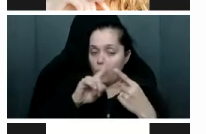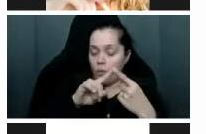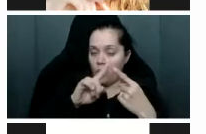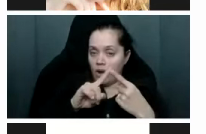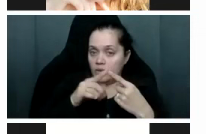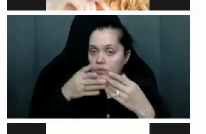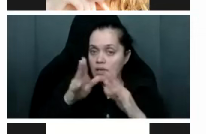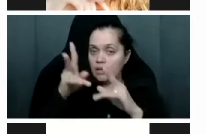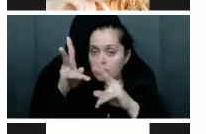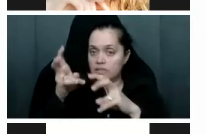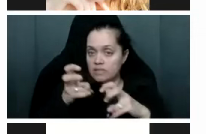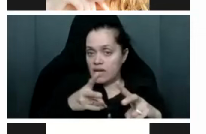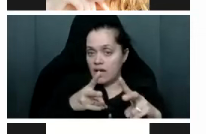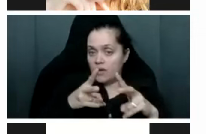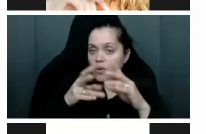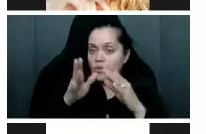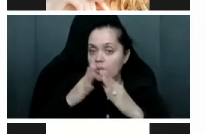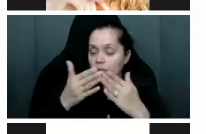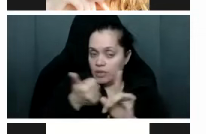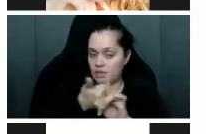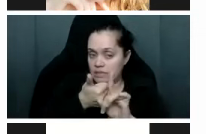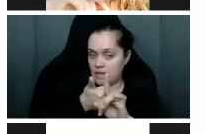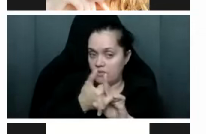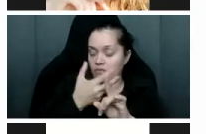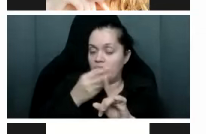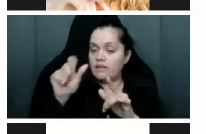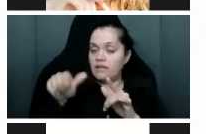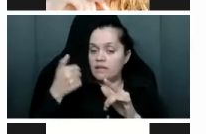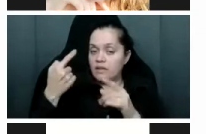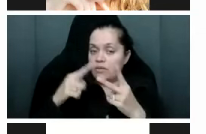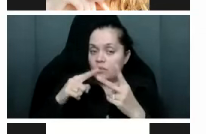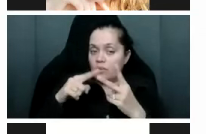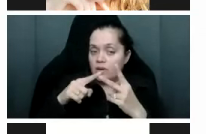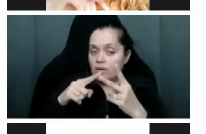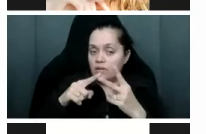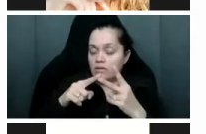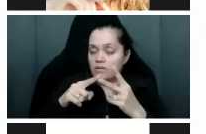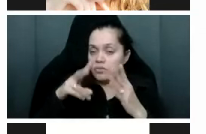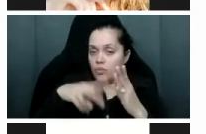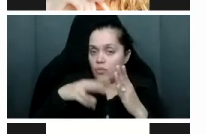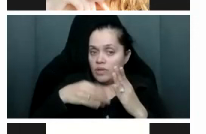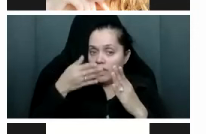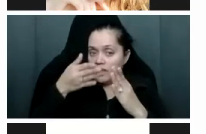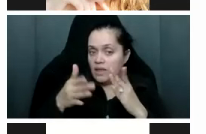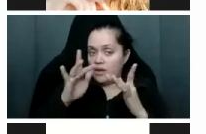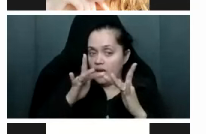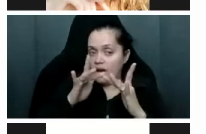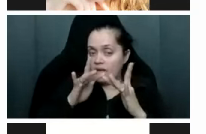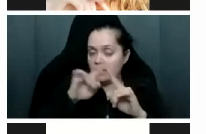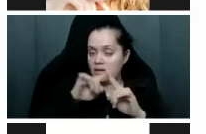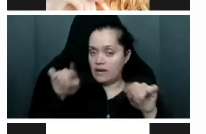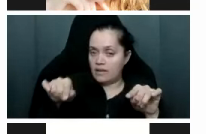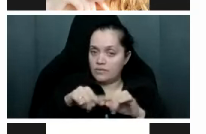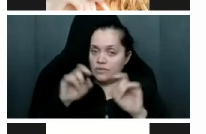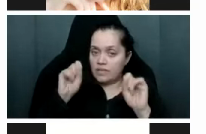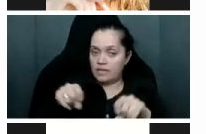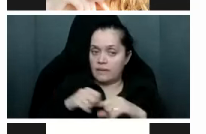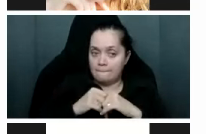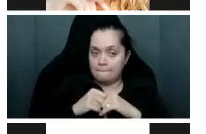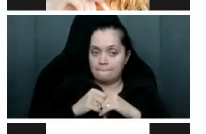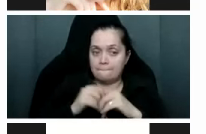to download the textbook. The other link will allow you just to read it right there on the screen.